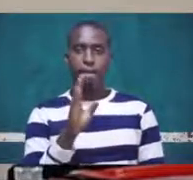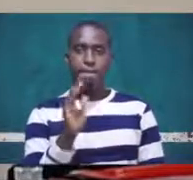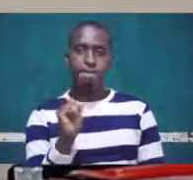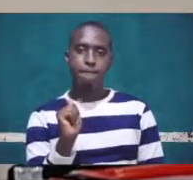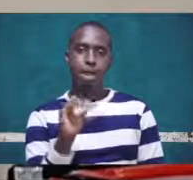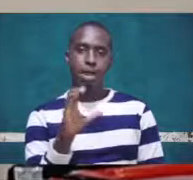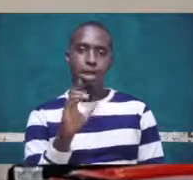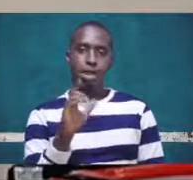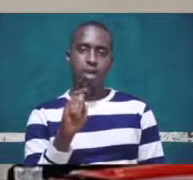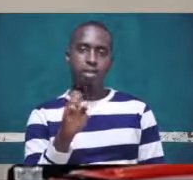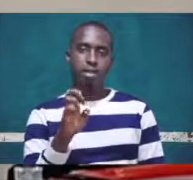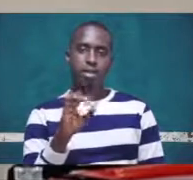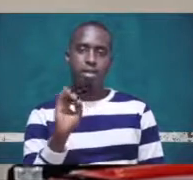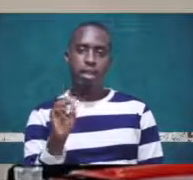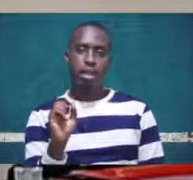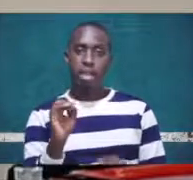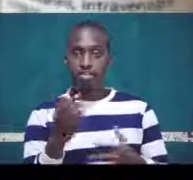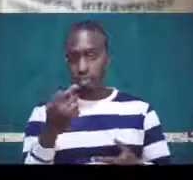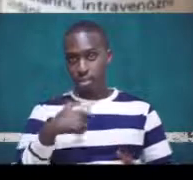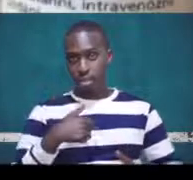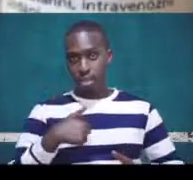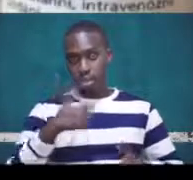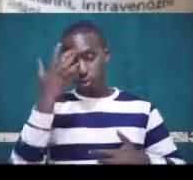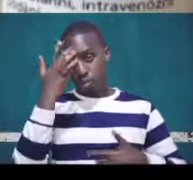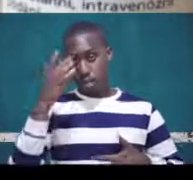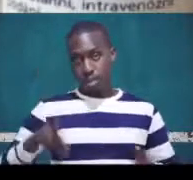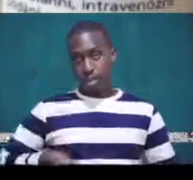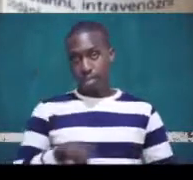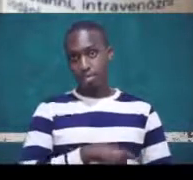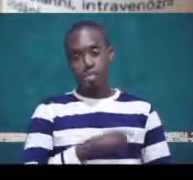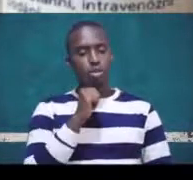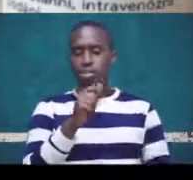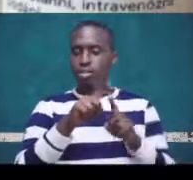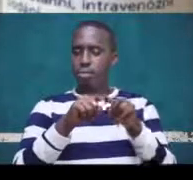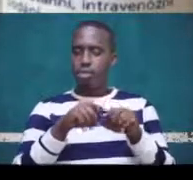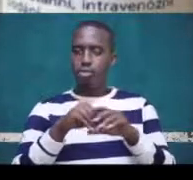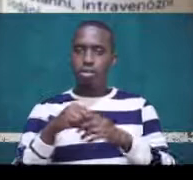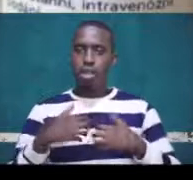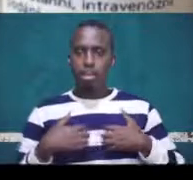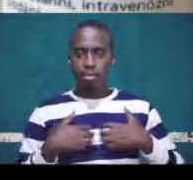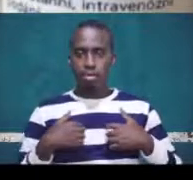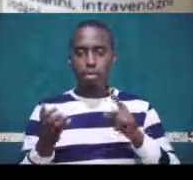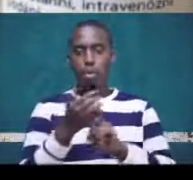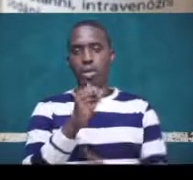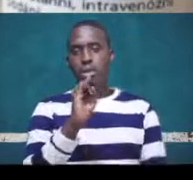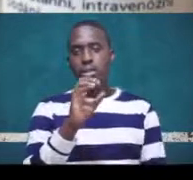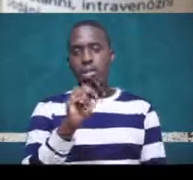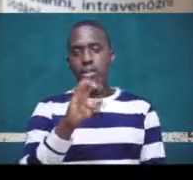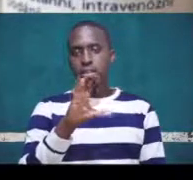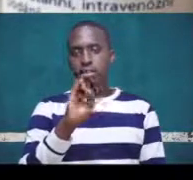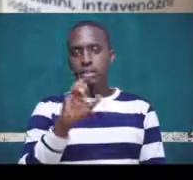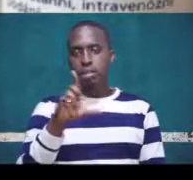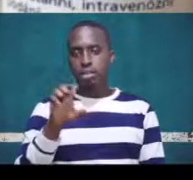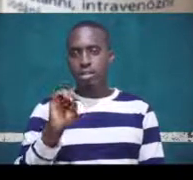If I'm diabetic, I don't need to depend on an animal to get insulin. So they